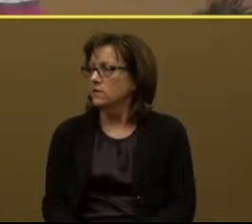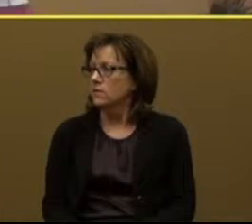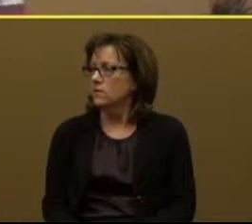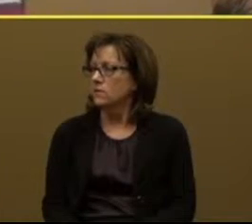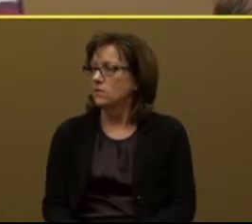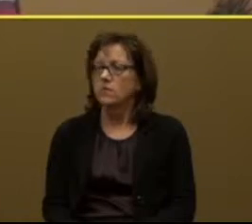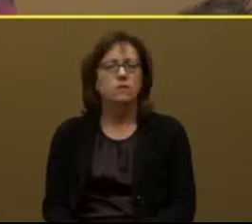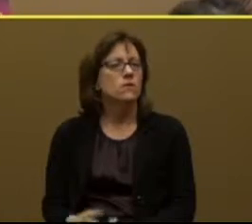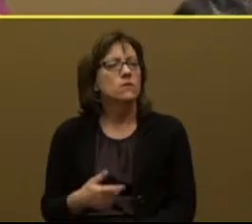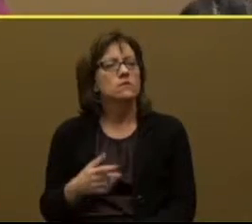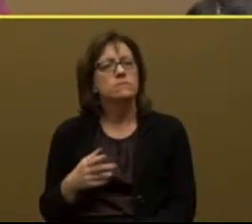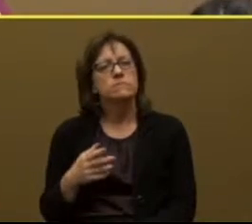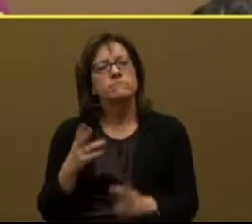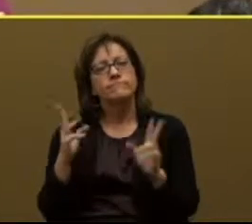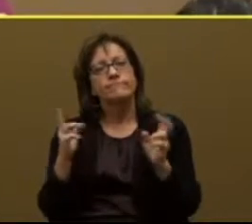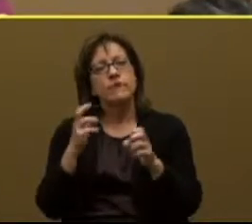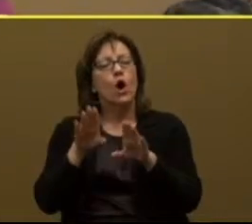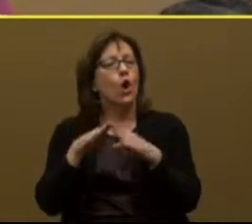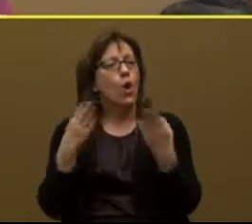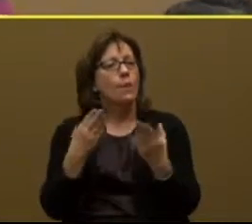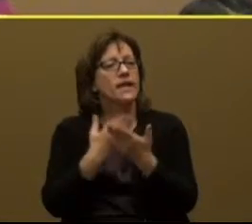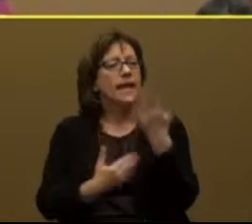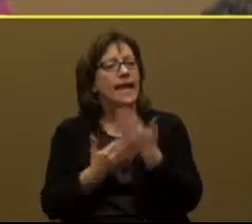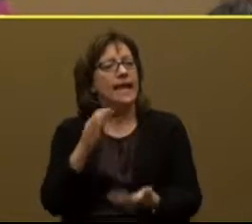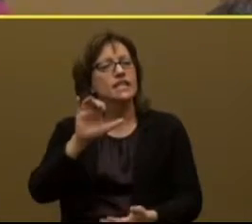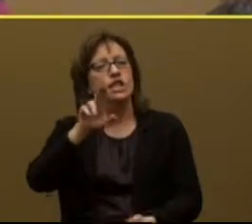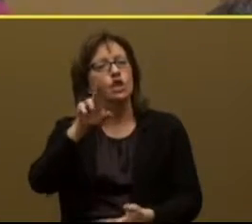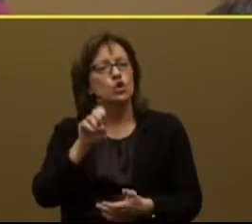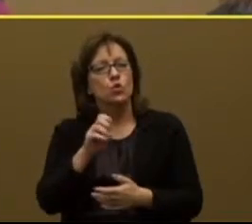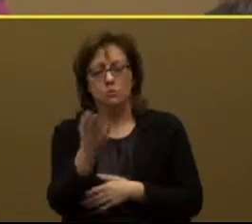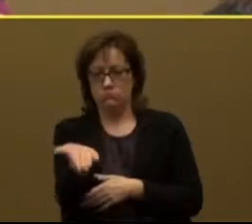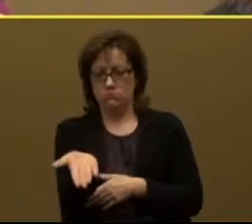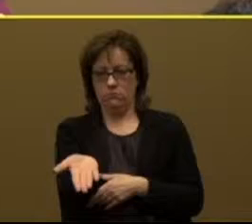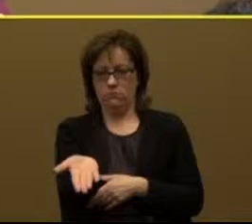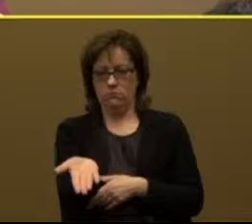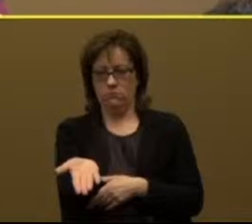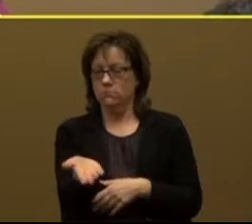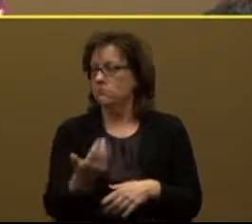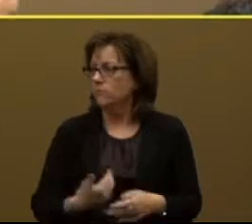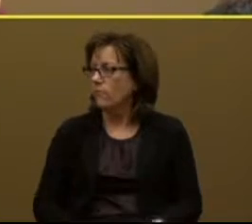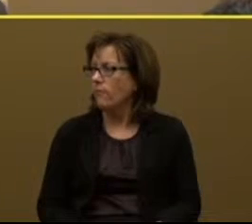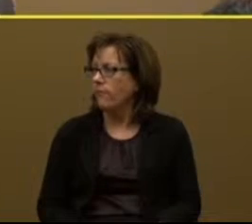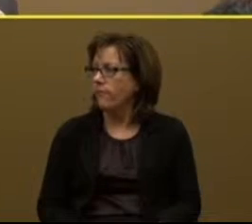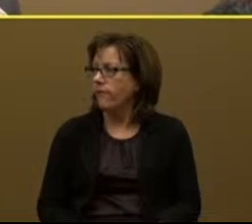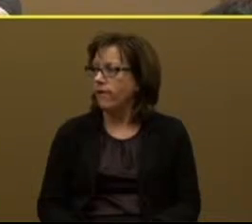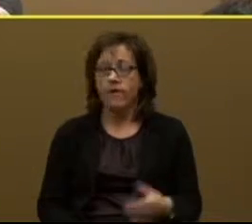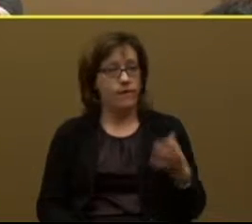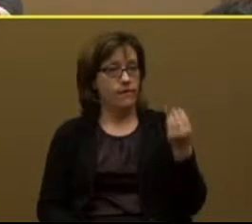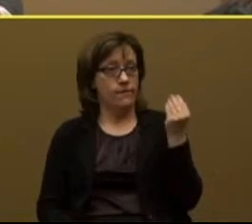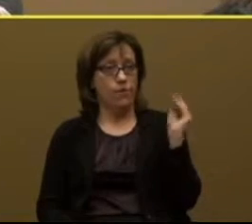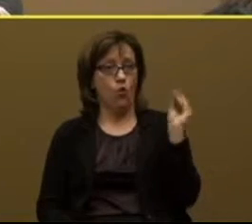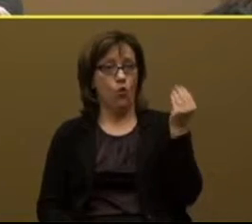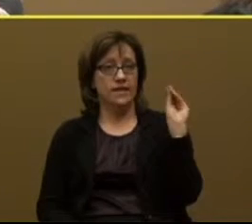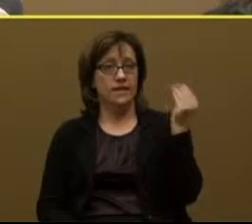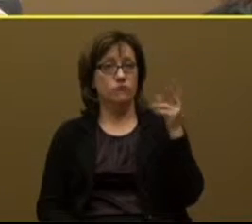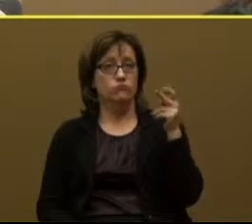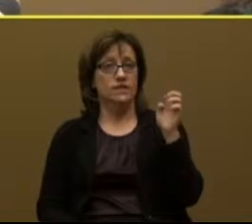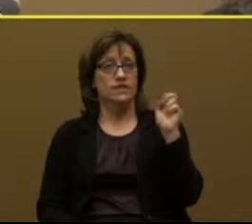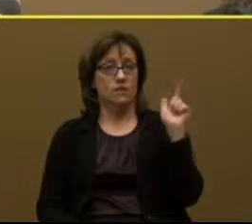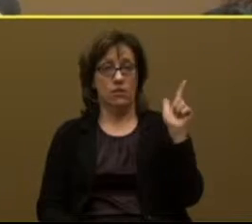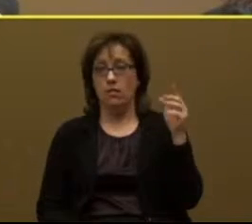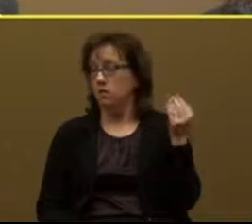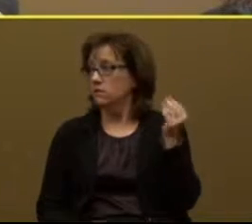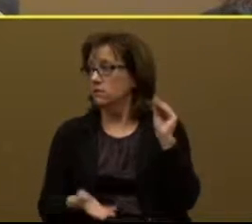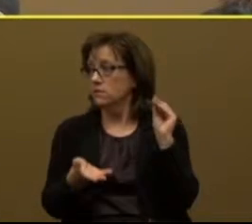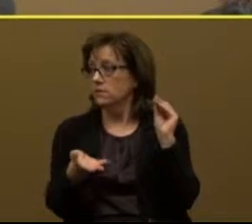it right in front of her. It's really big, okay? And I'm doing this initially, and I have this. This icon